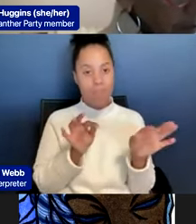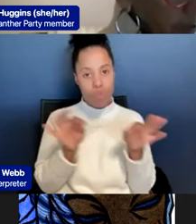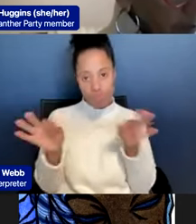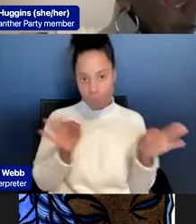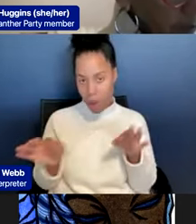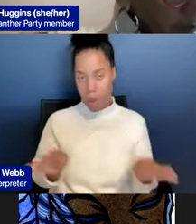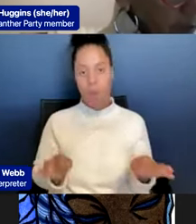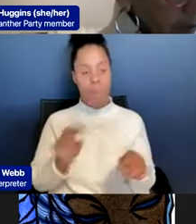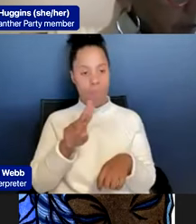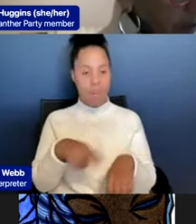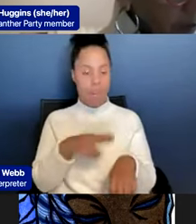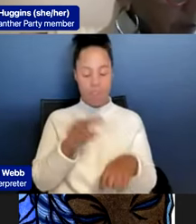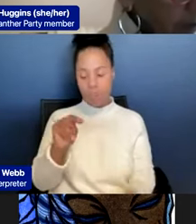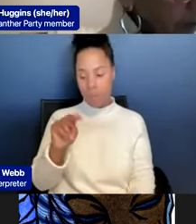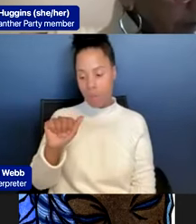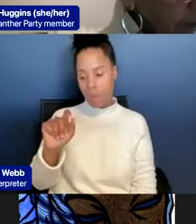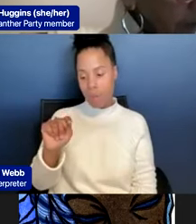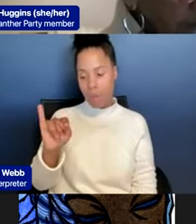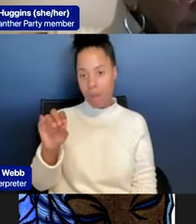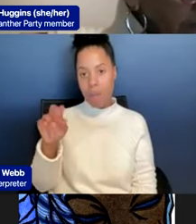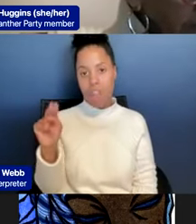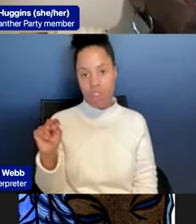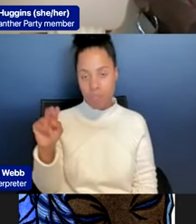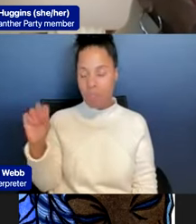state in the face,